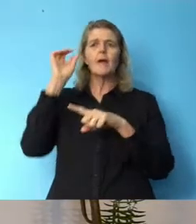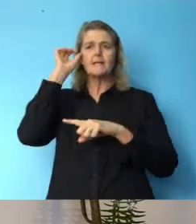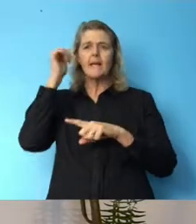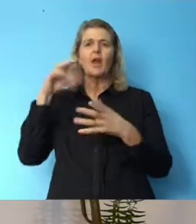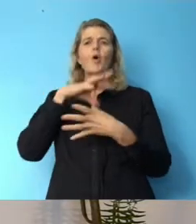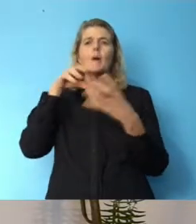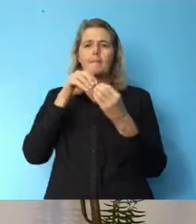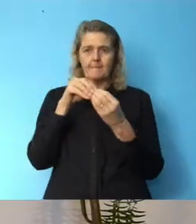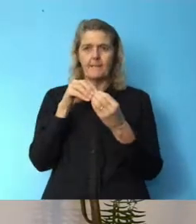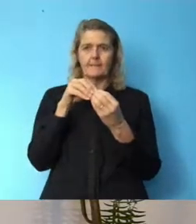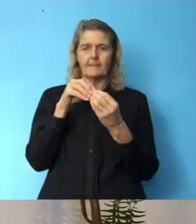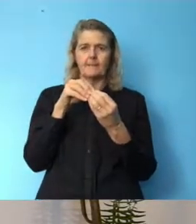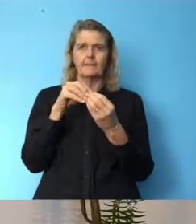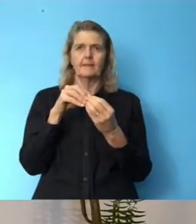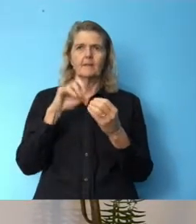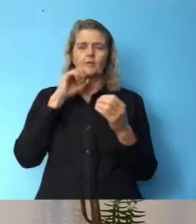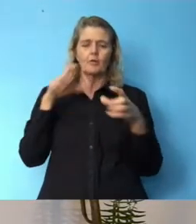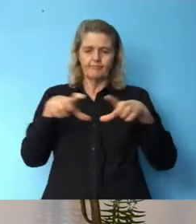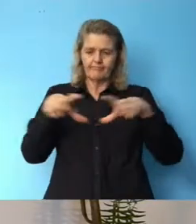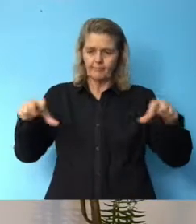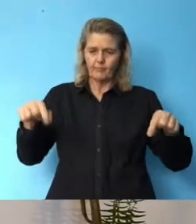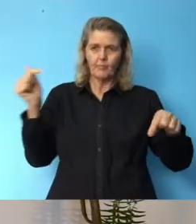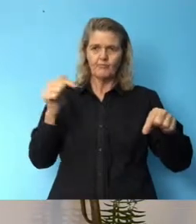So I'm going to put a bit of yellow on the end